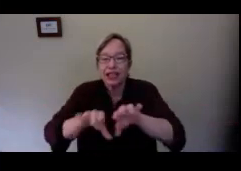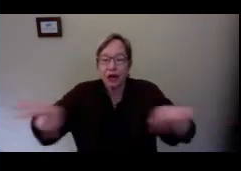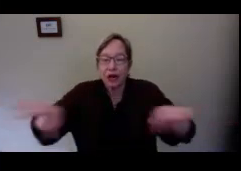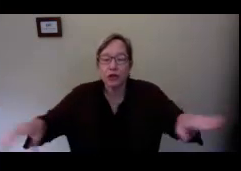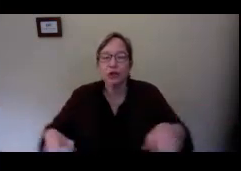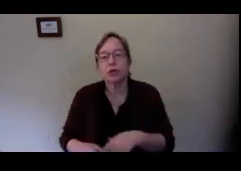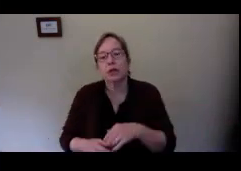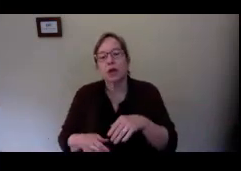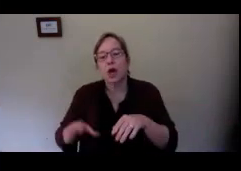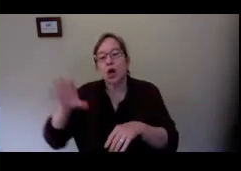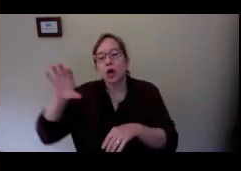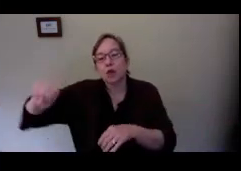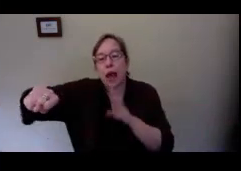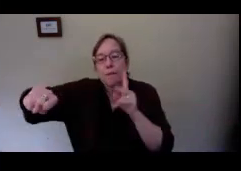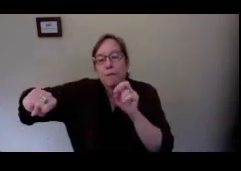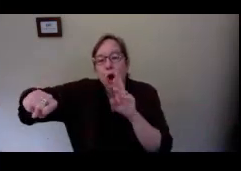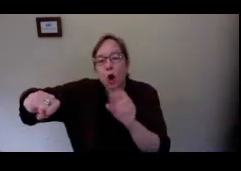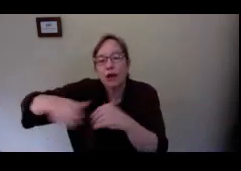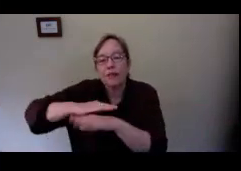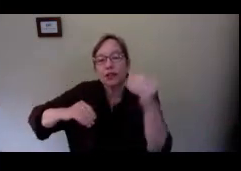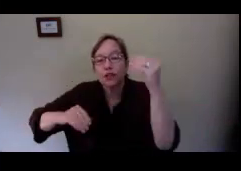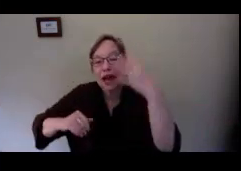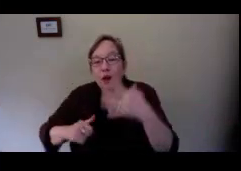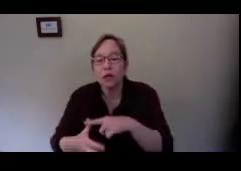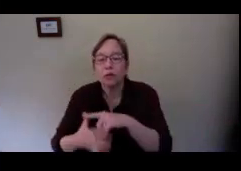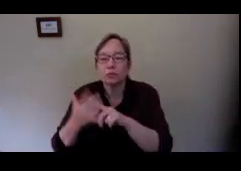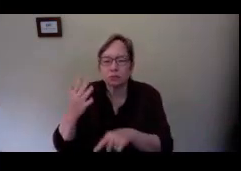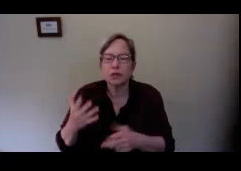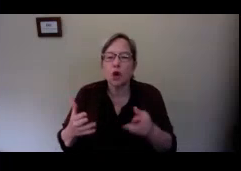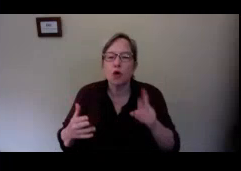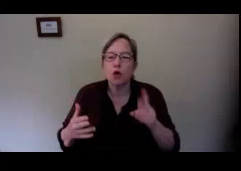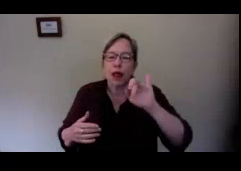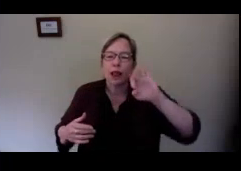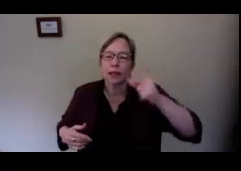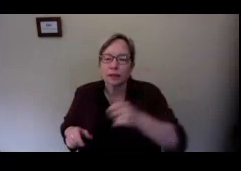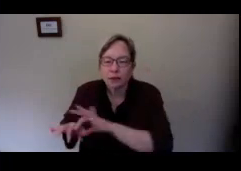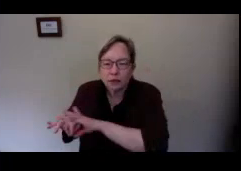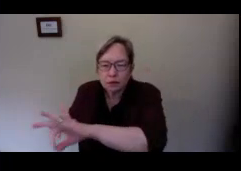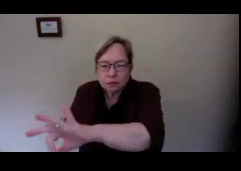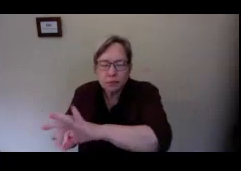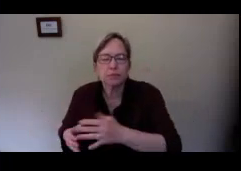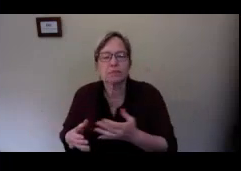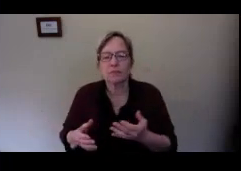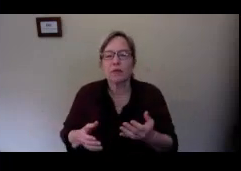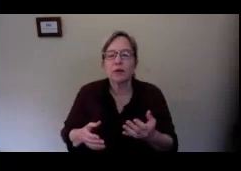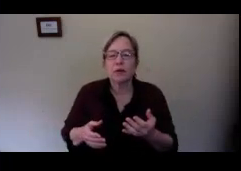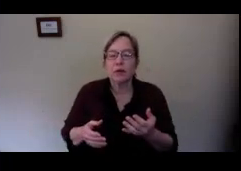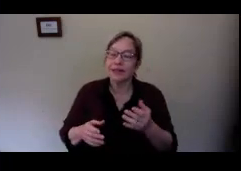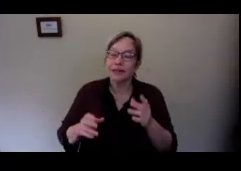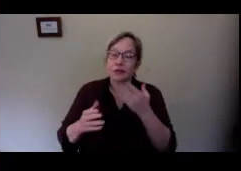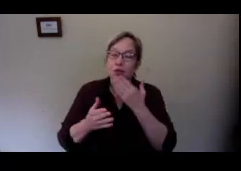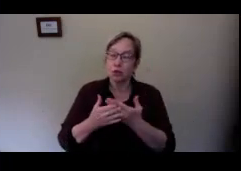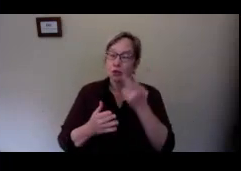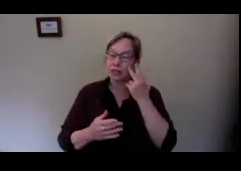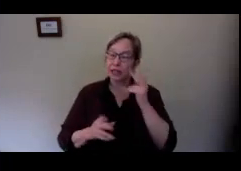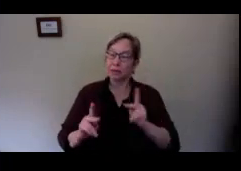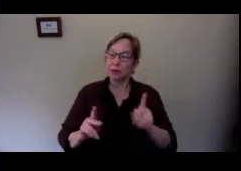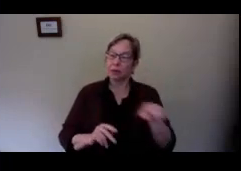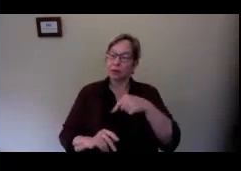showers. Very good to see that people on our training